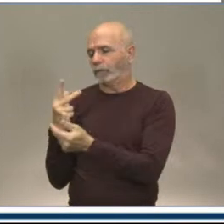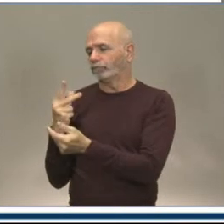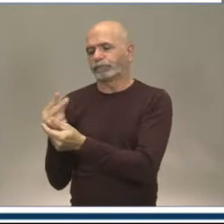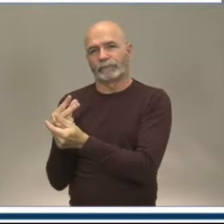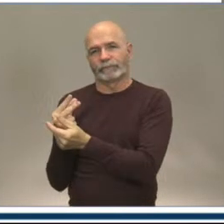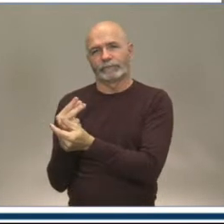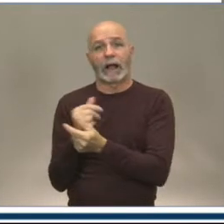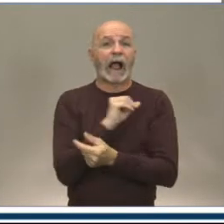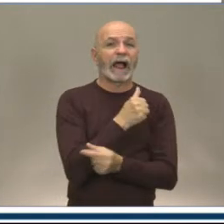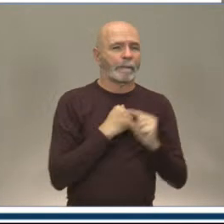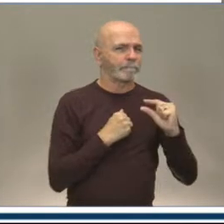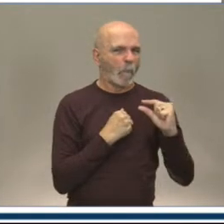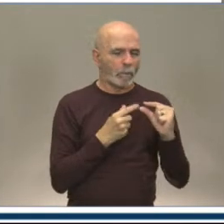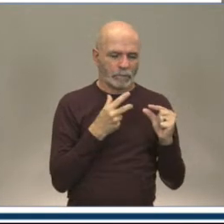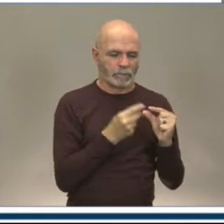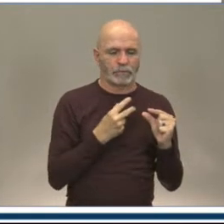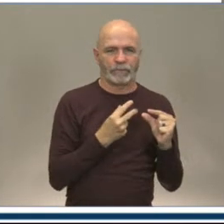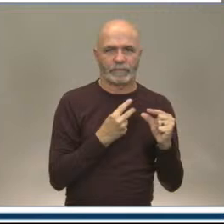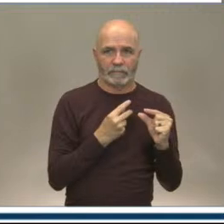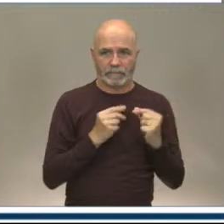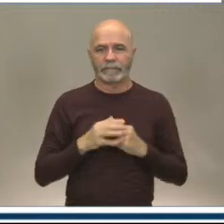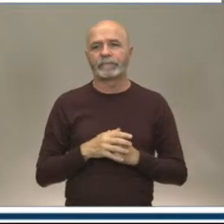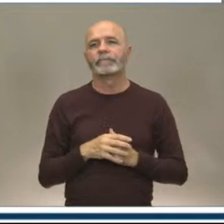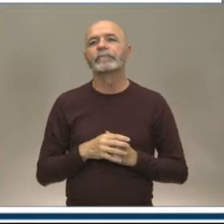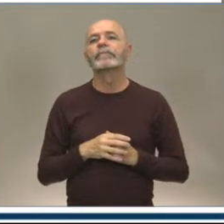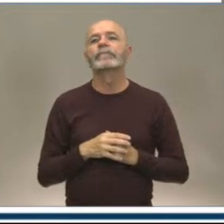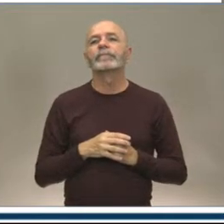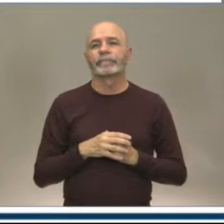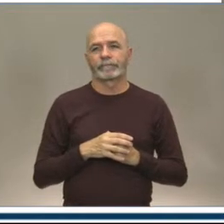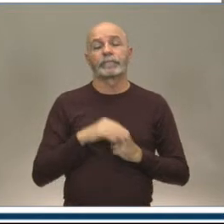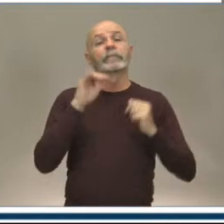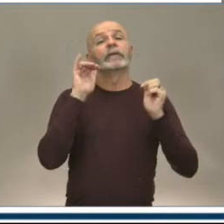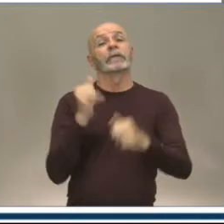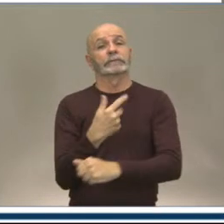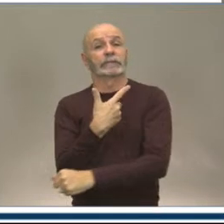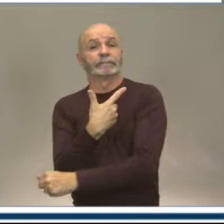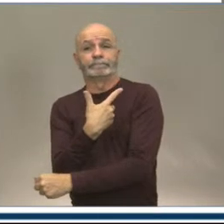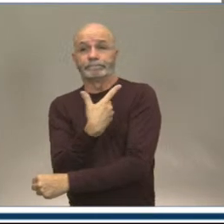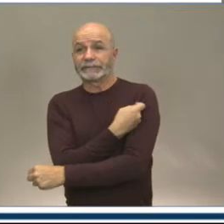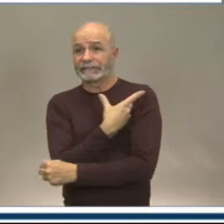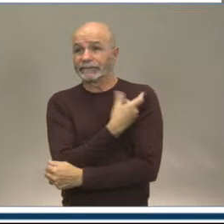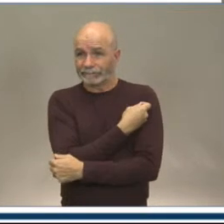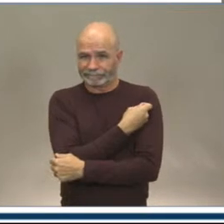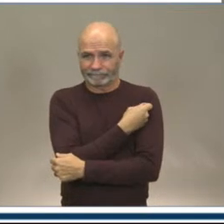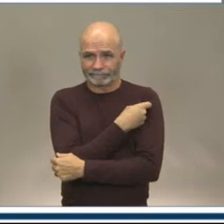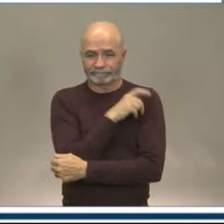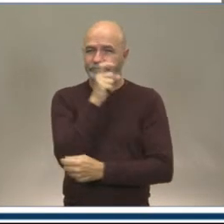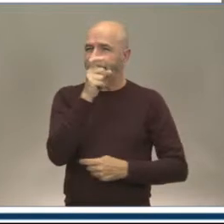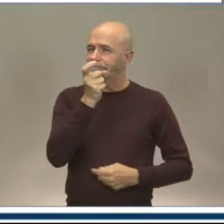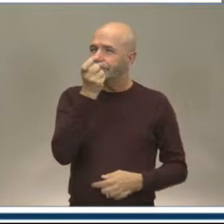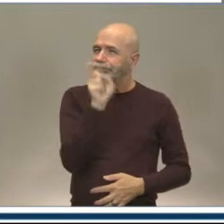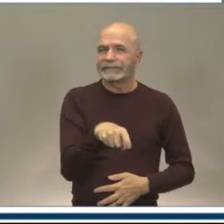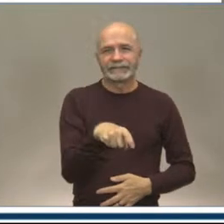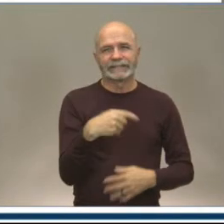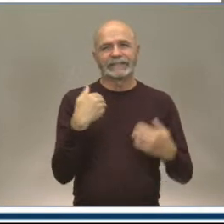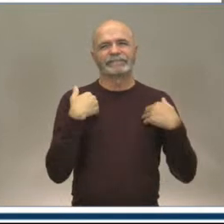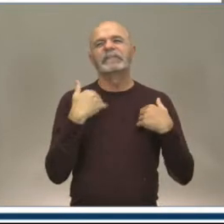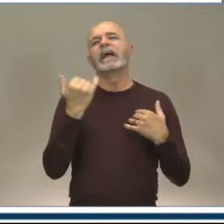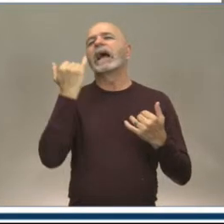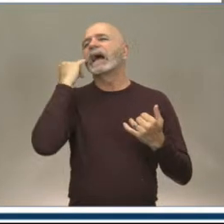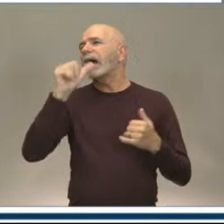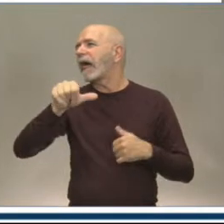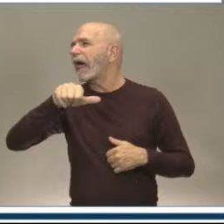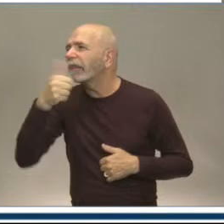if possible. Other vaccines will need to be given 14 days before or after their COVID